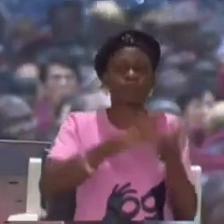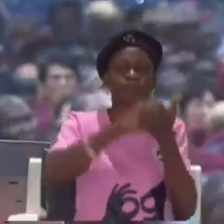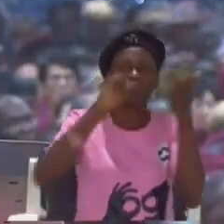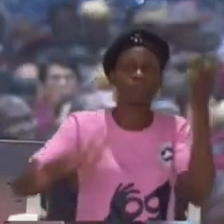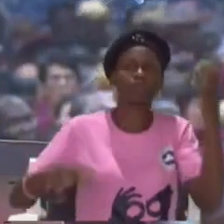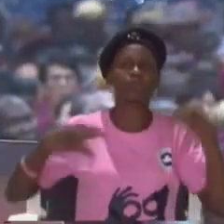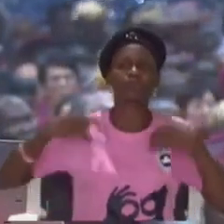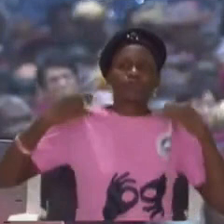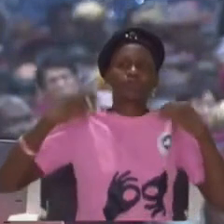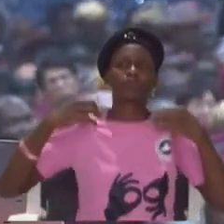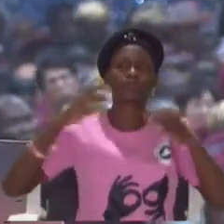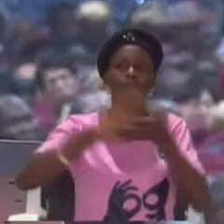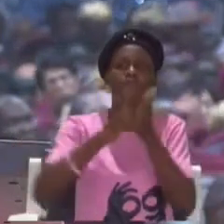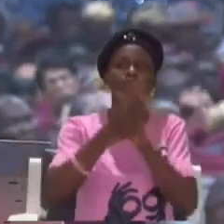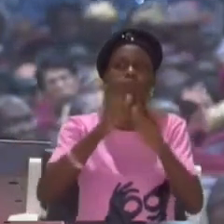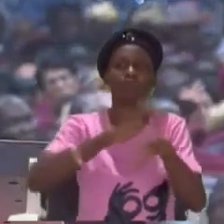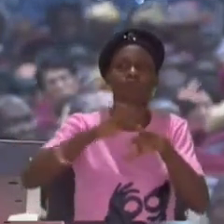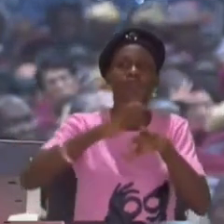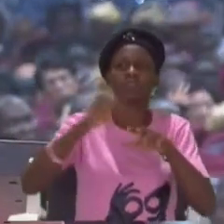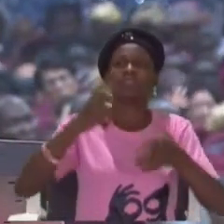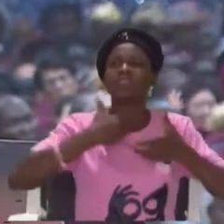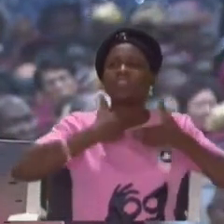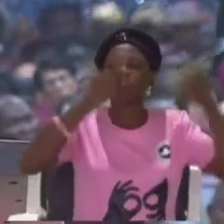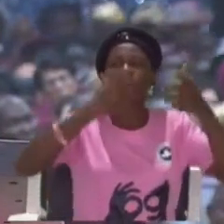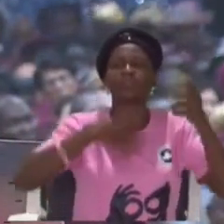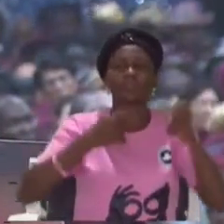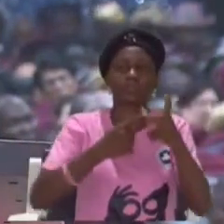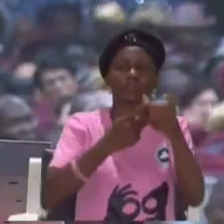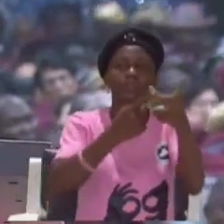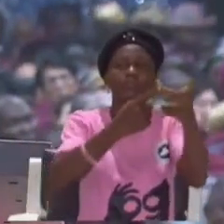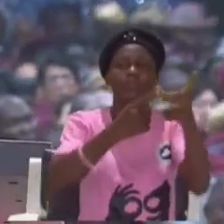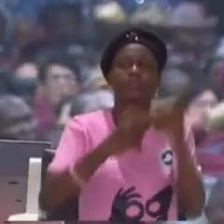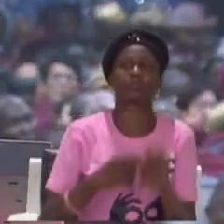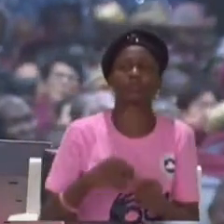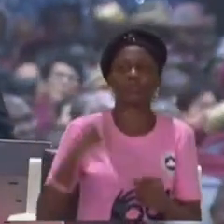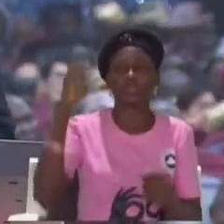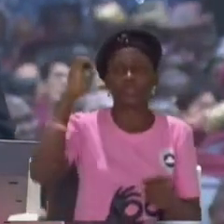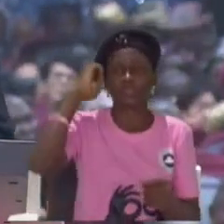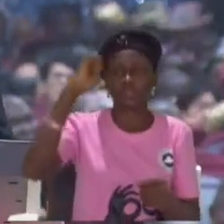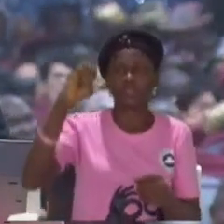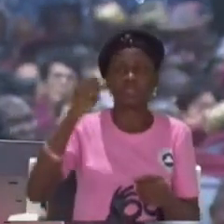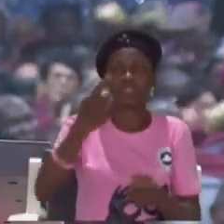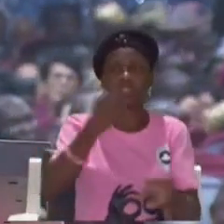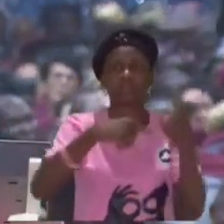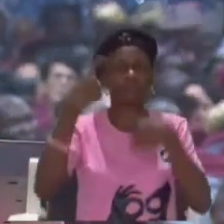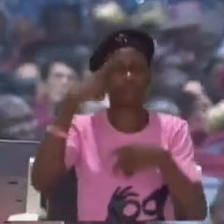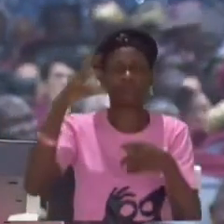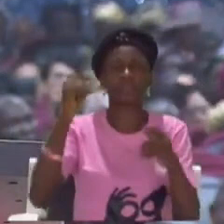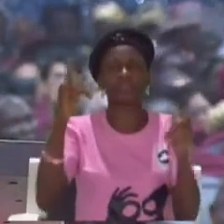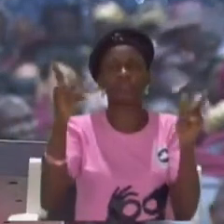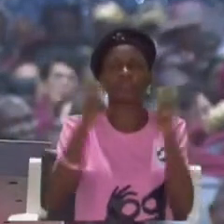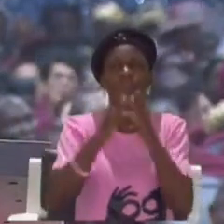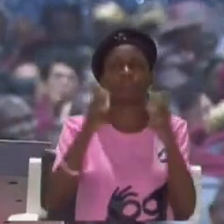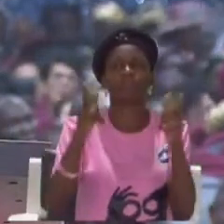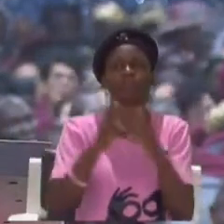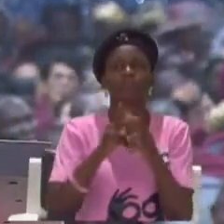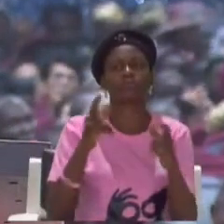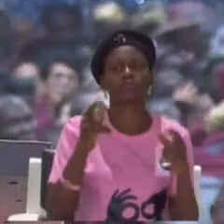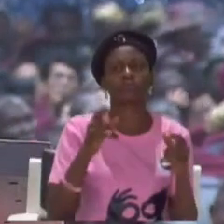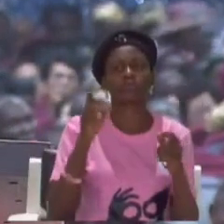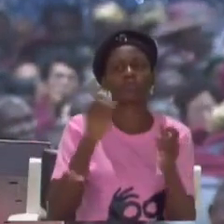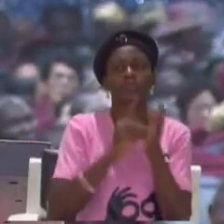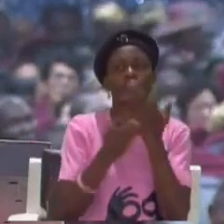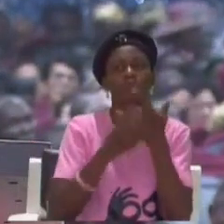clothes, shout, and run. He came for the Congress,